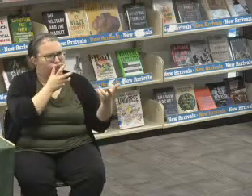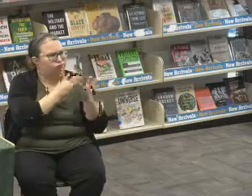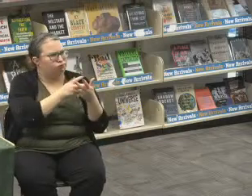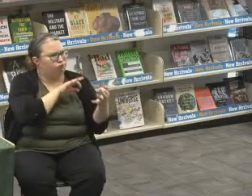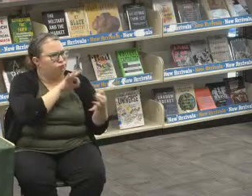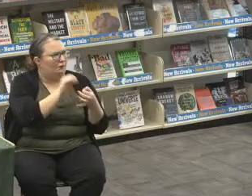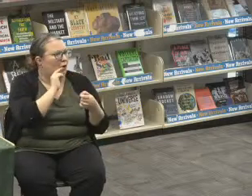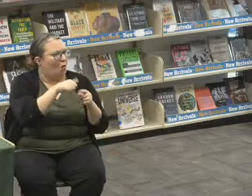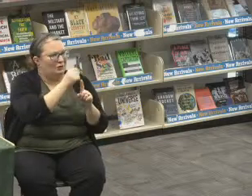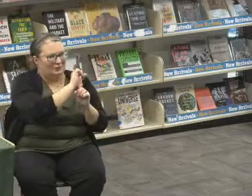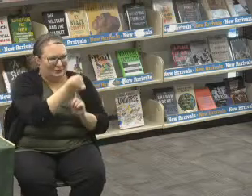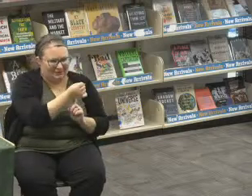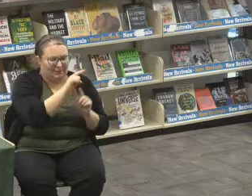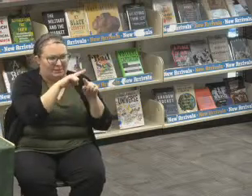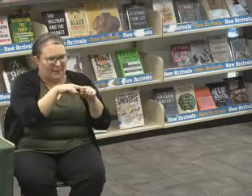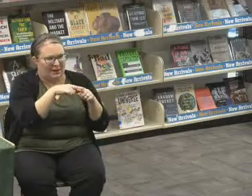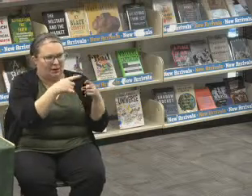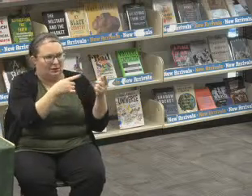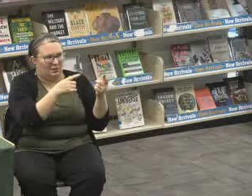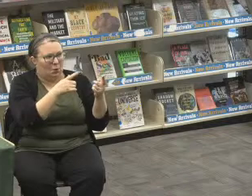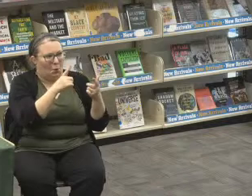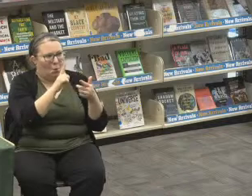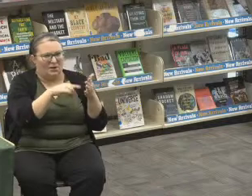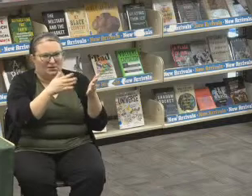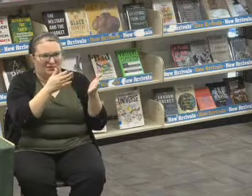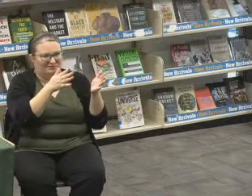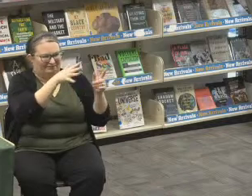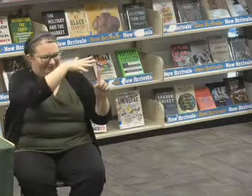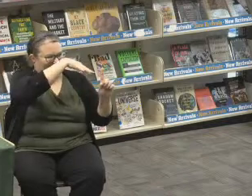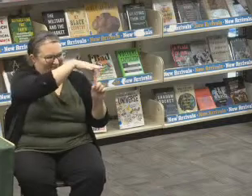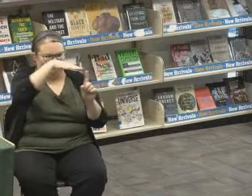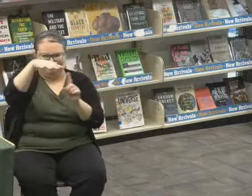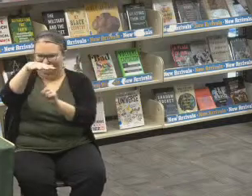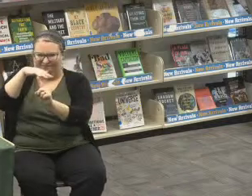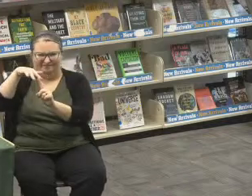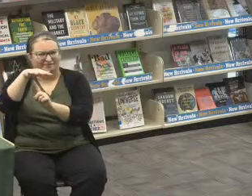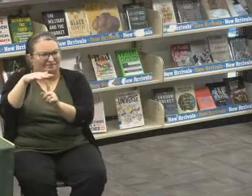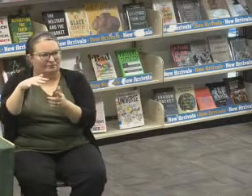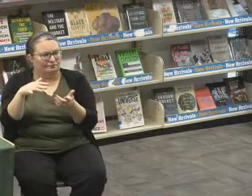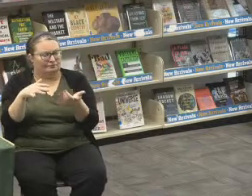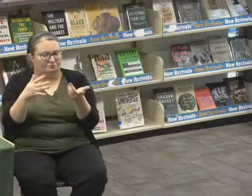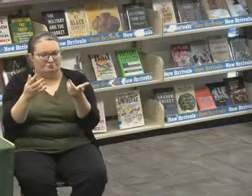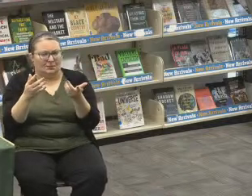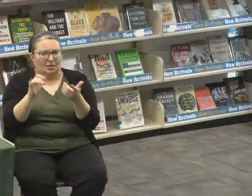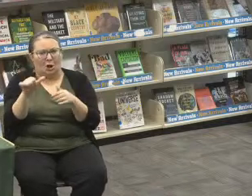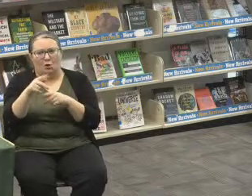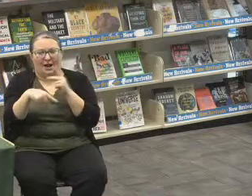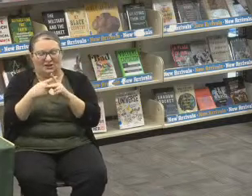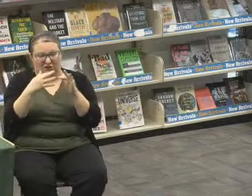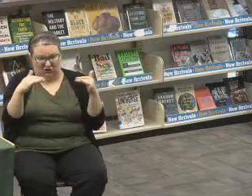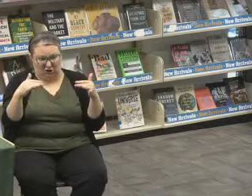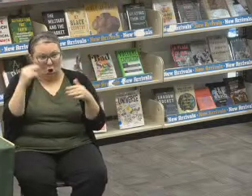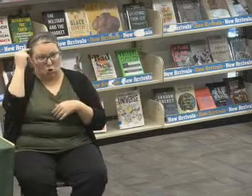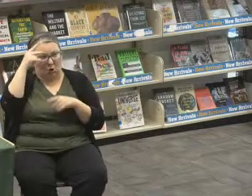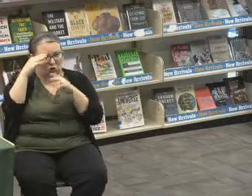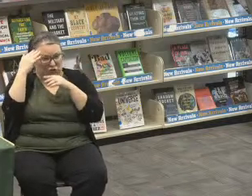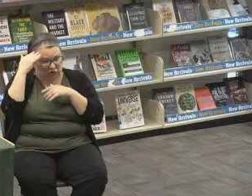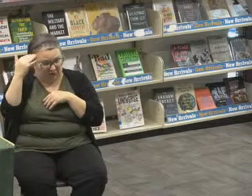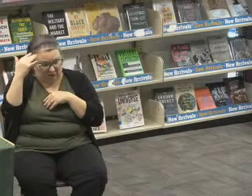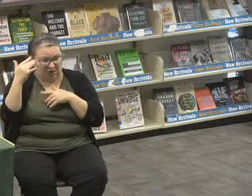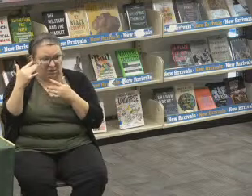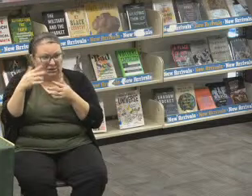things, depending on kind of what is organized around. And like other forms of diversity, neurodiversity is subject to